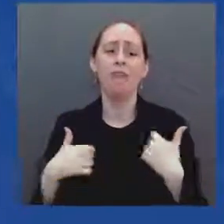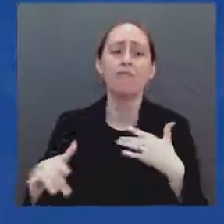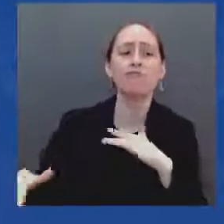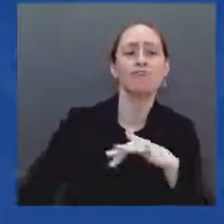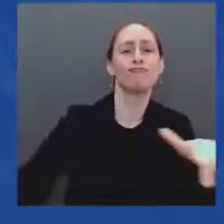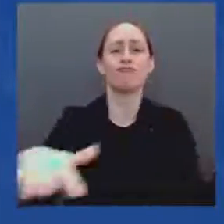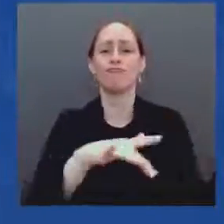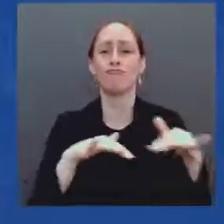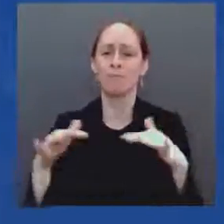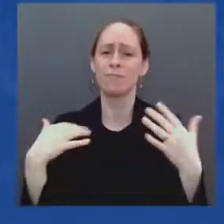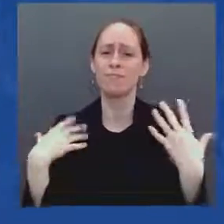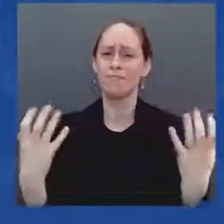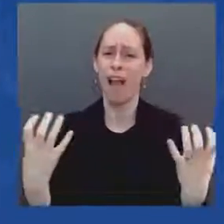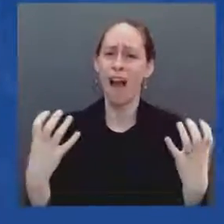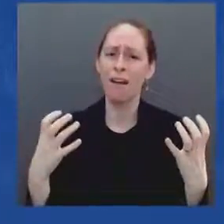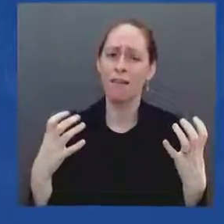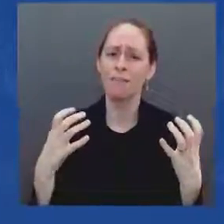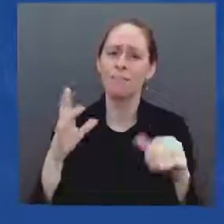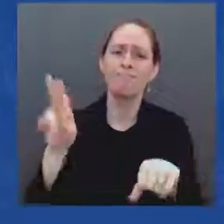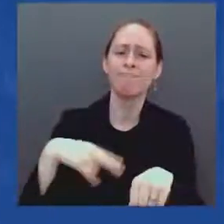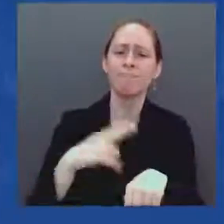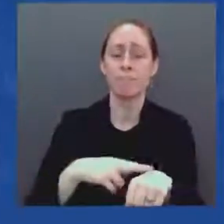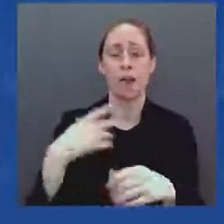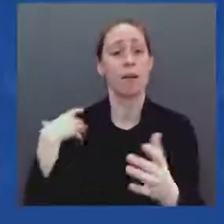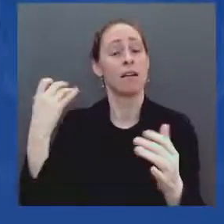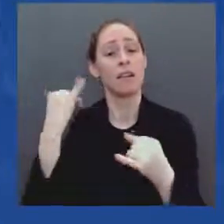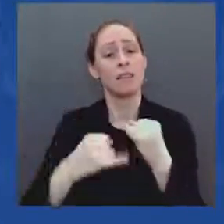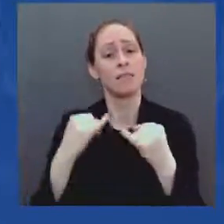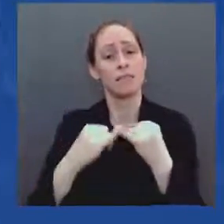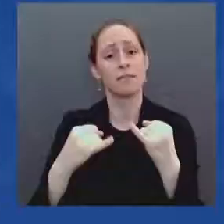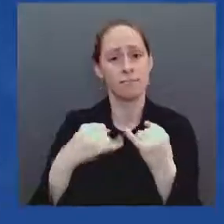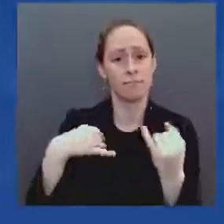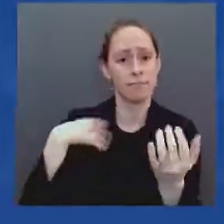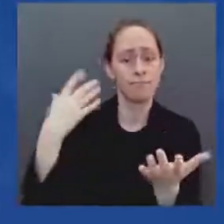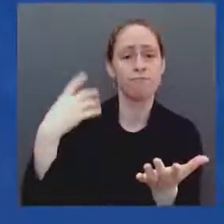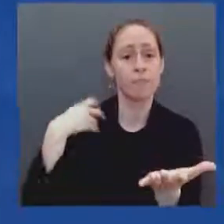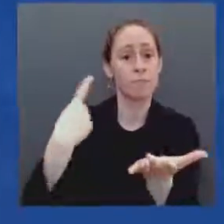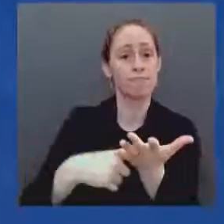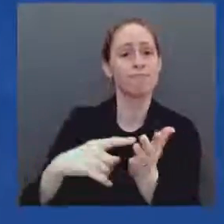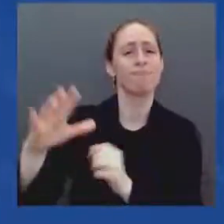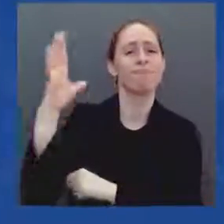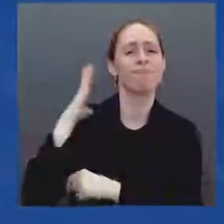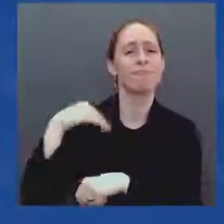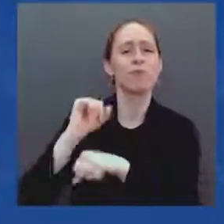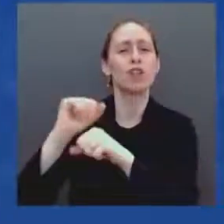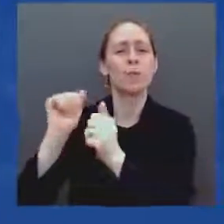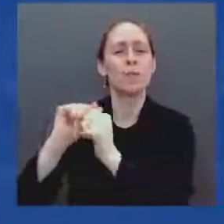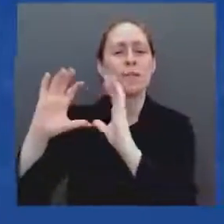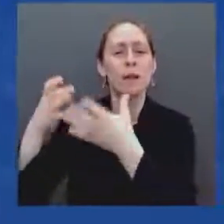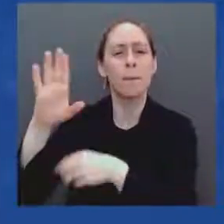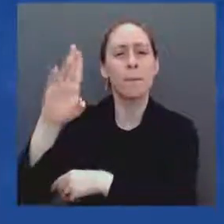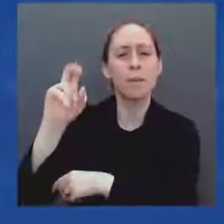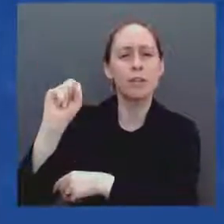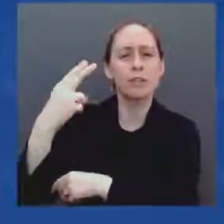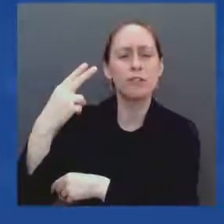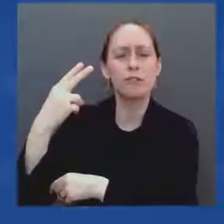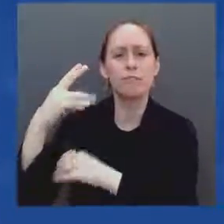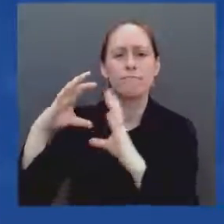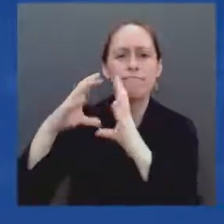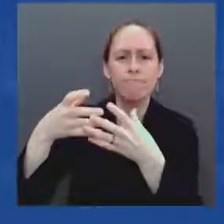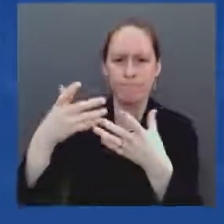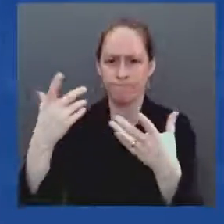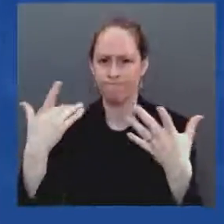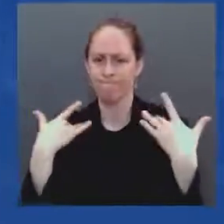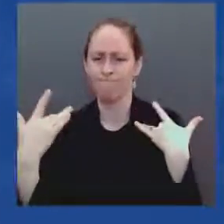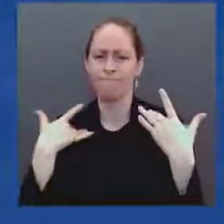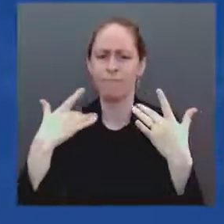on border security. And so I know how tough it is. I know how difficult it is. But I would when